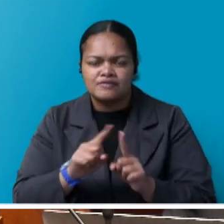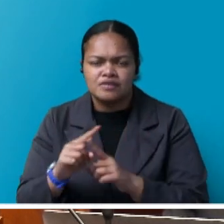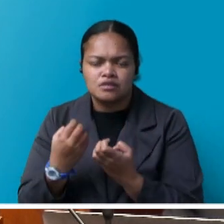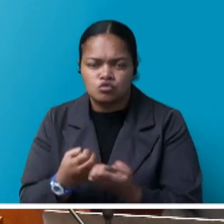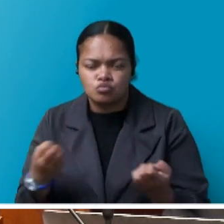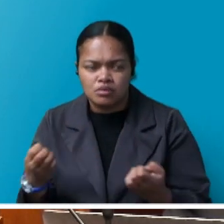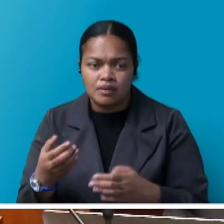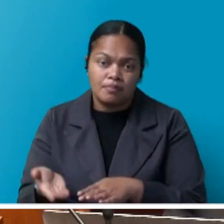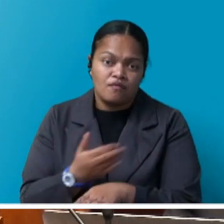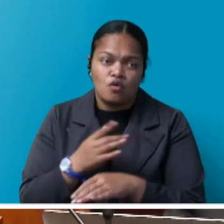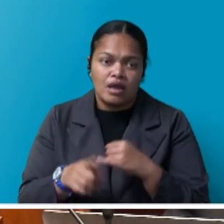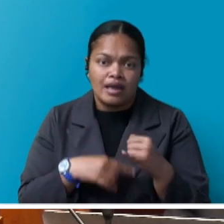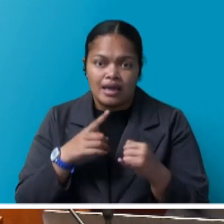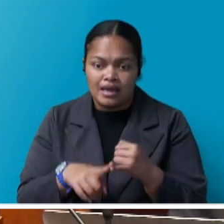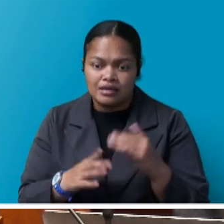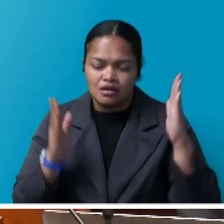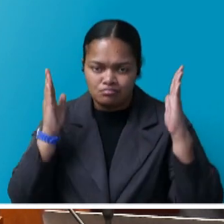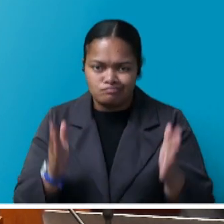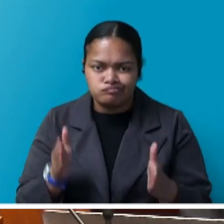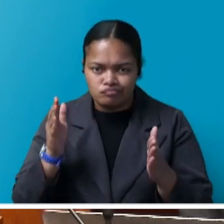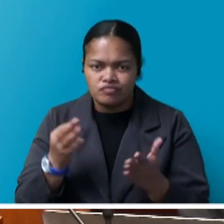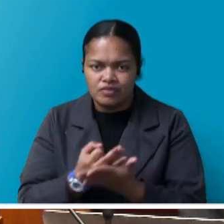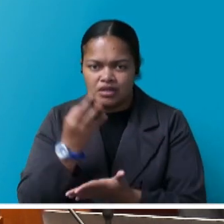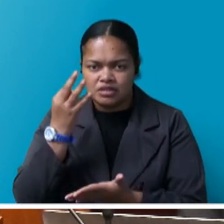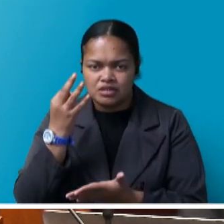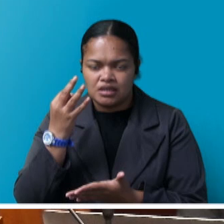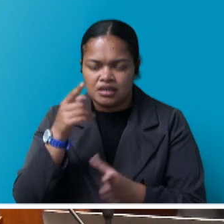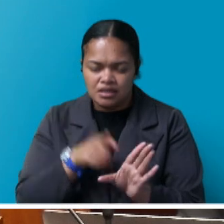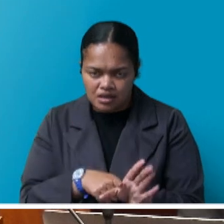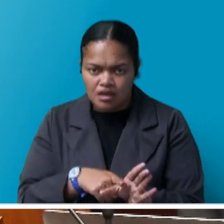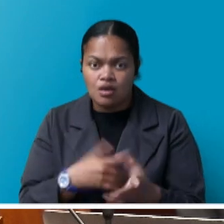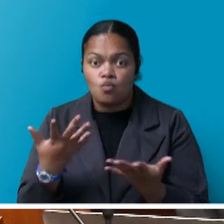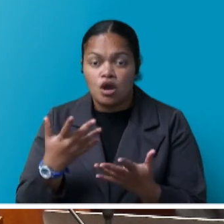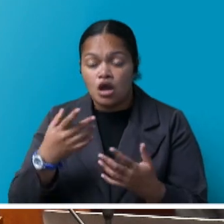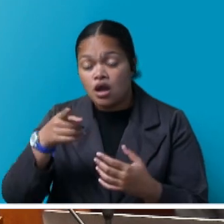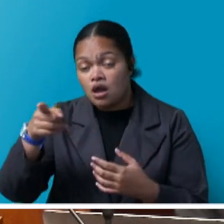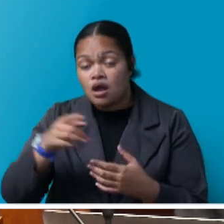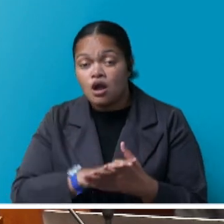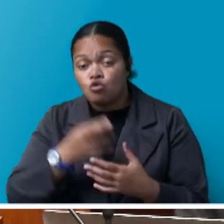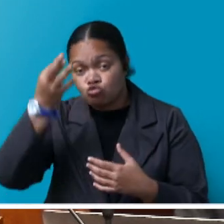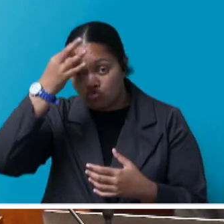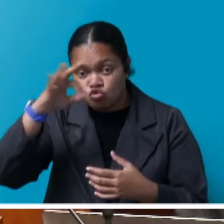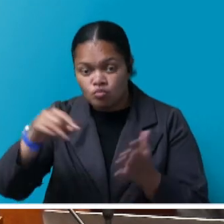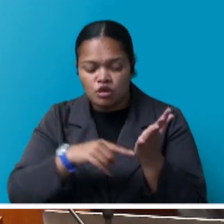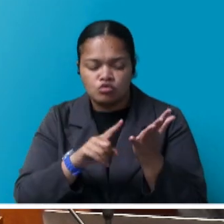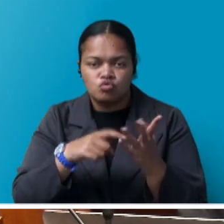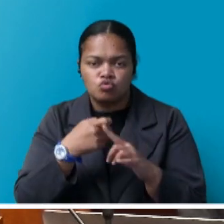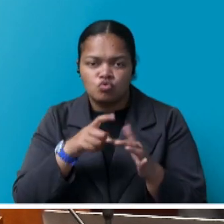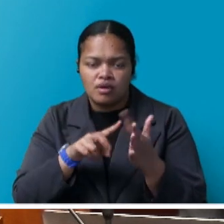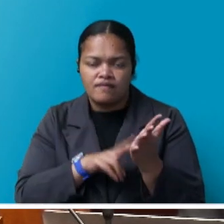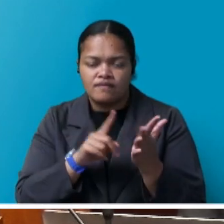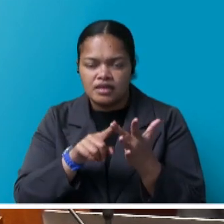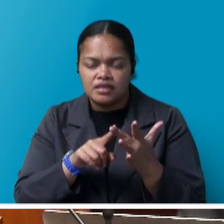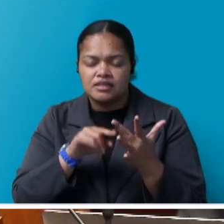end of the current financial year. The district officers in Rotuma, Tukavesi, and Sangani in the Konrove, Lukutu and Kumbula